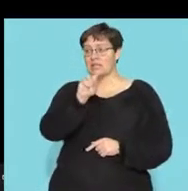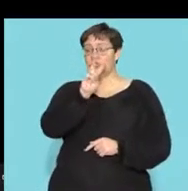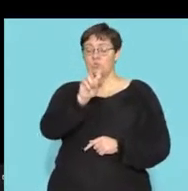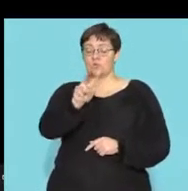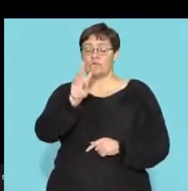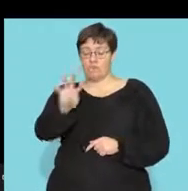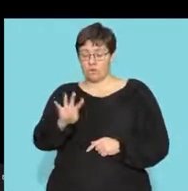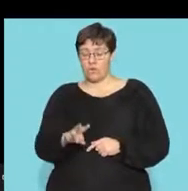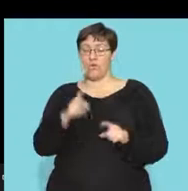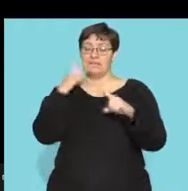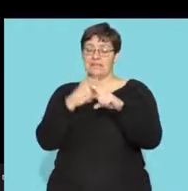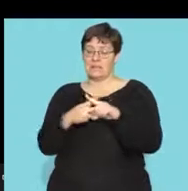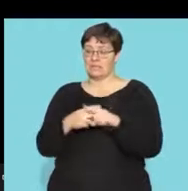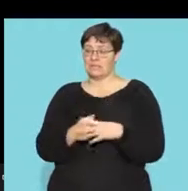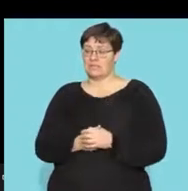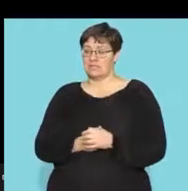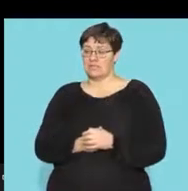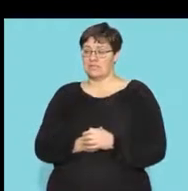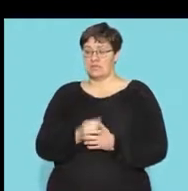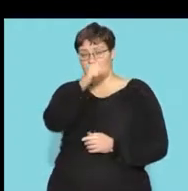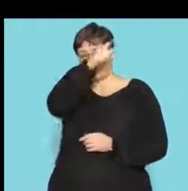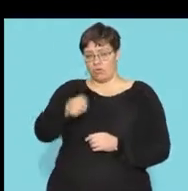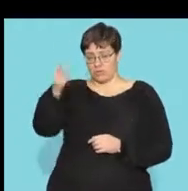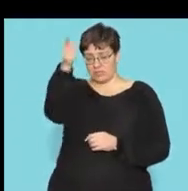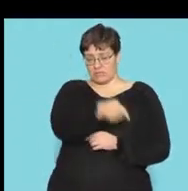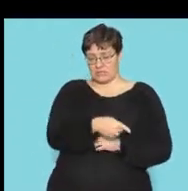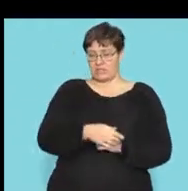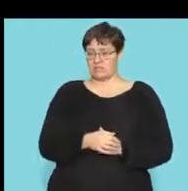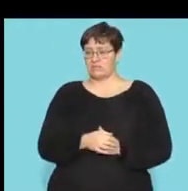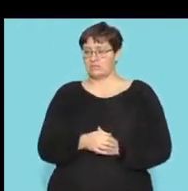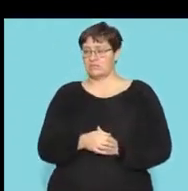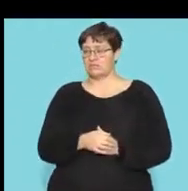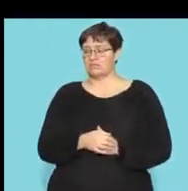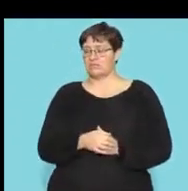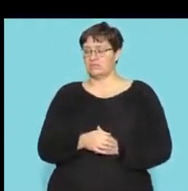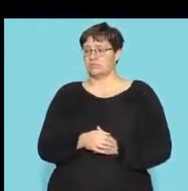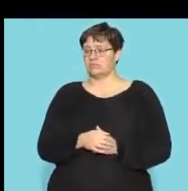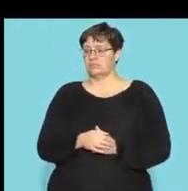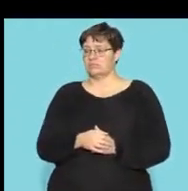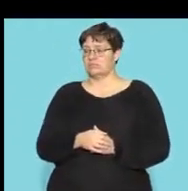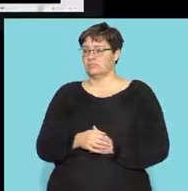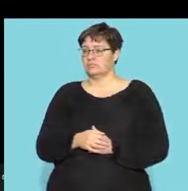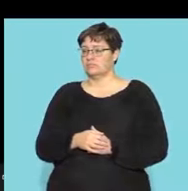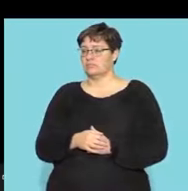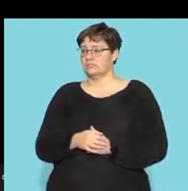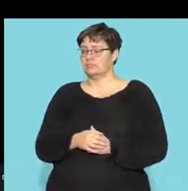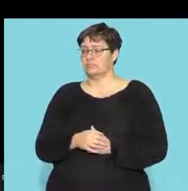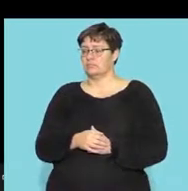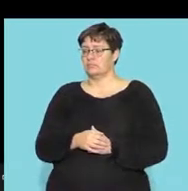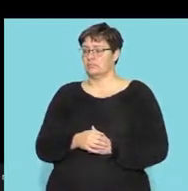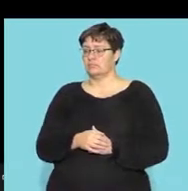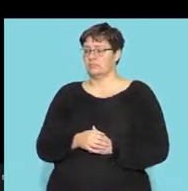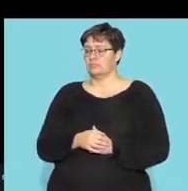126,224 times, remember, cross multiply. So let's go back to our calculator.